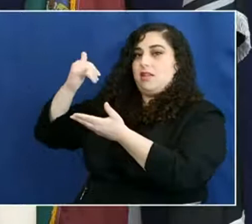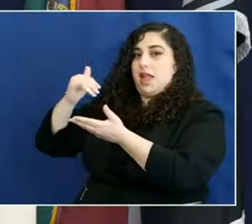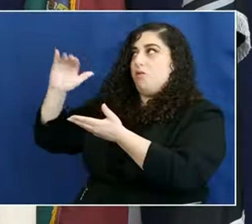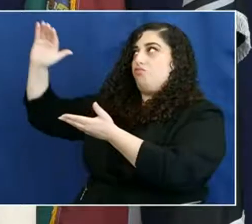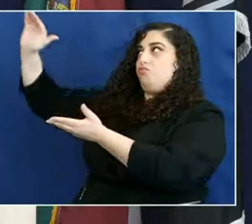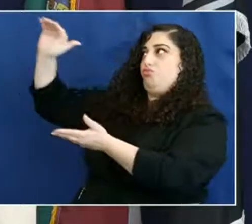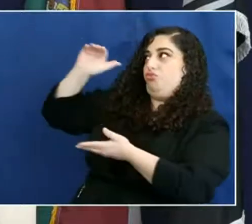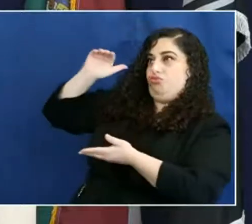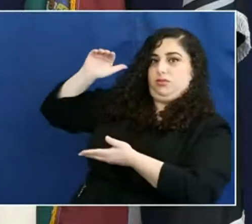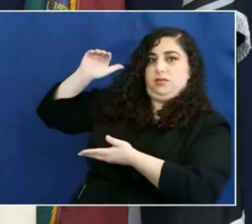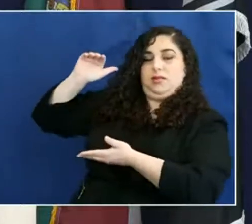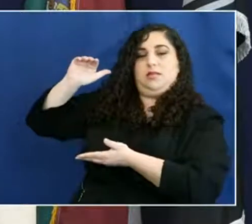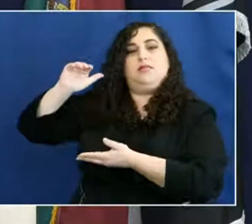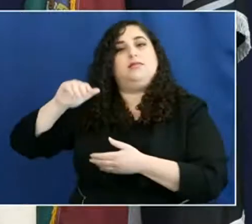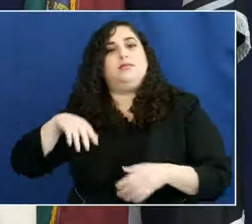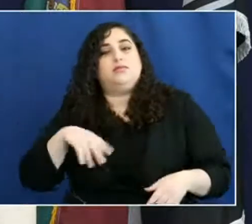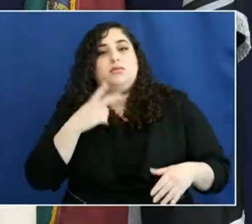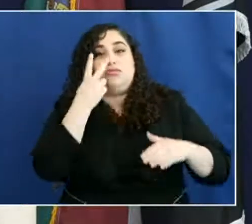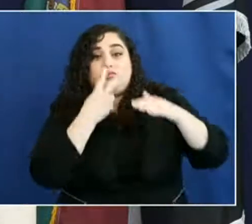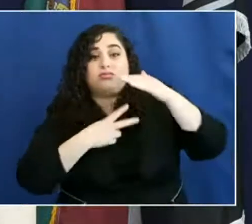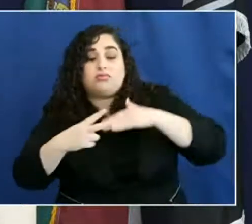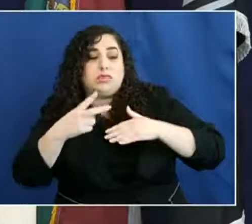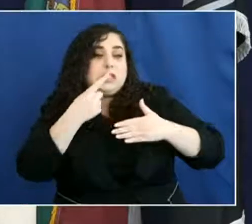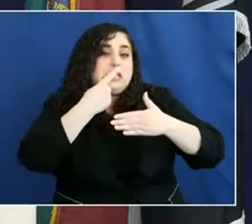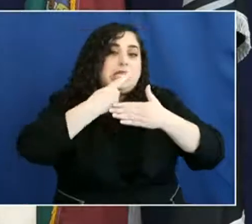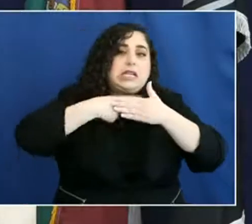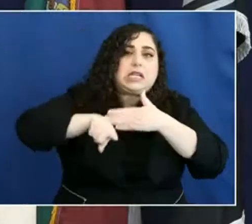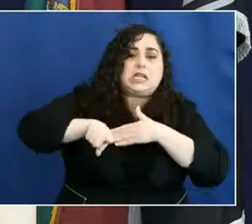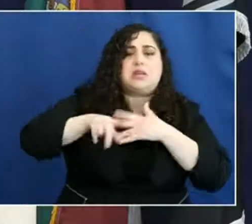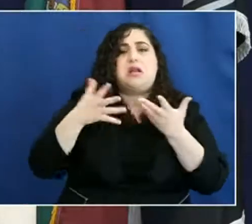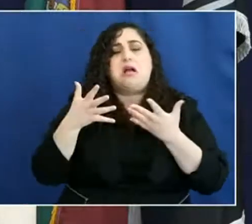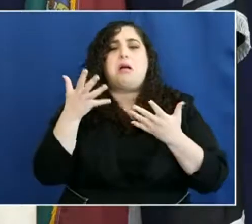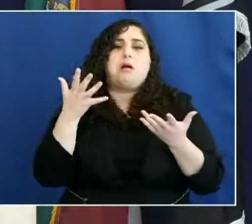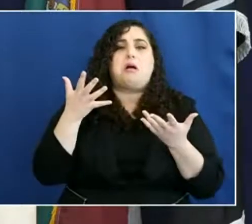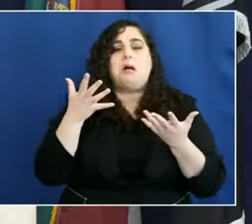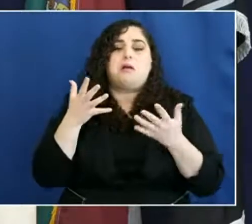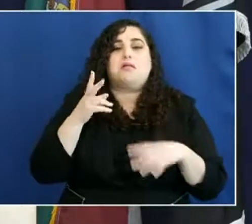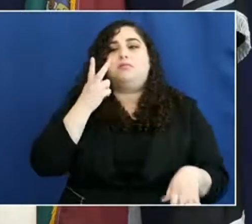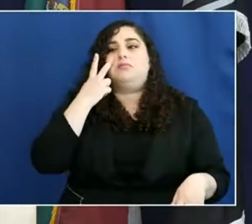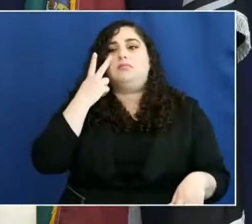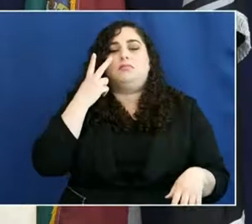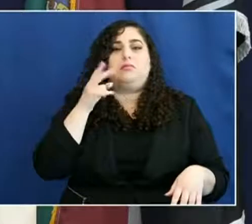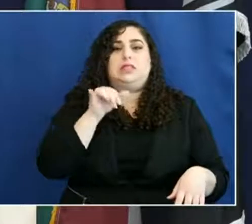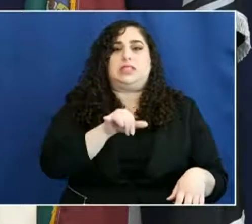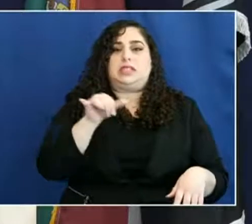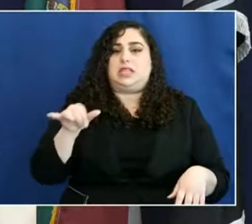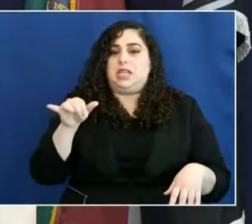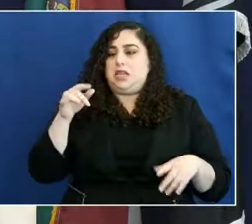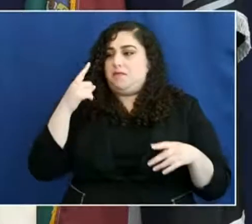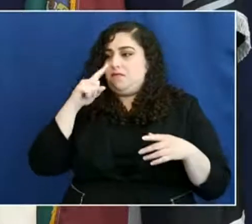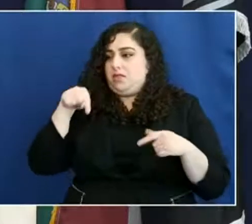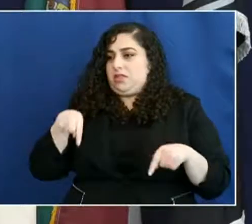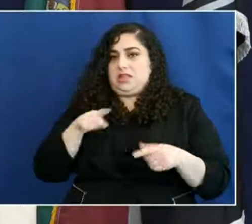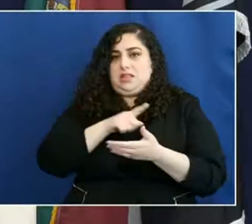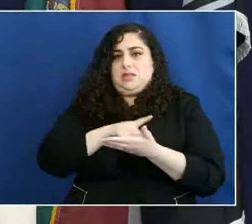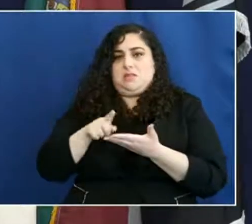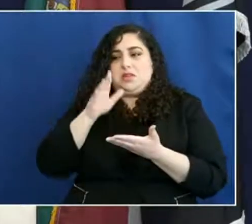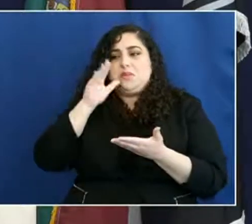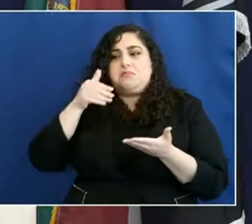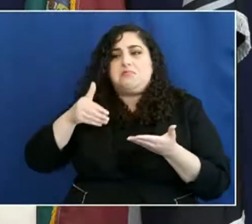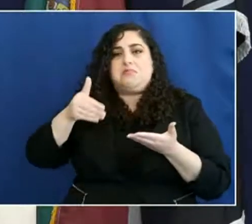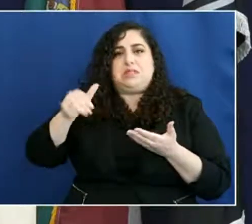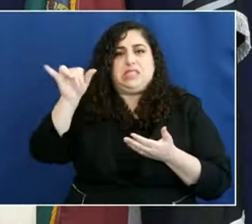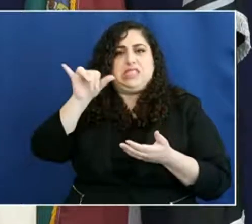are about the same, not in terms of an increase, but about the same for next week what we got this week. But it's always possible that you get